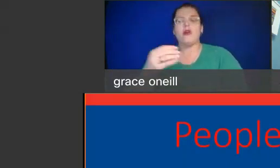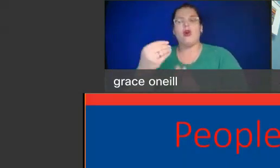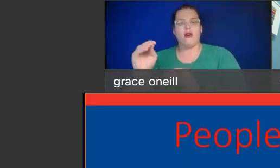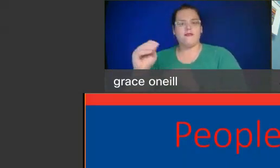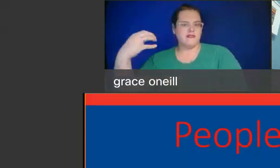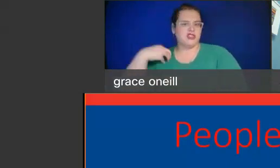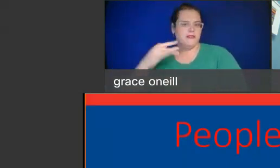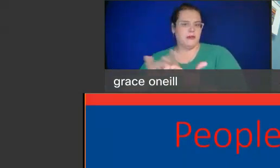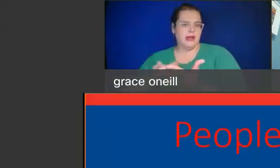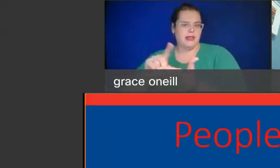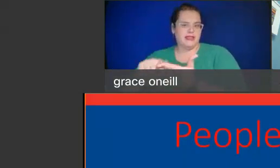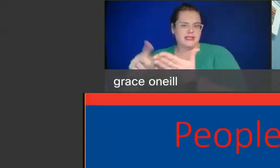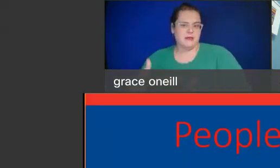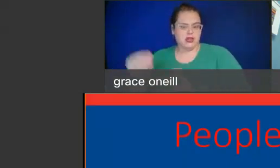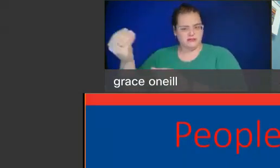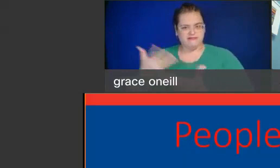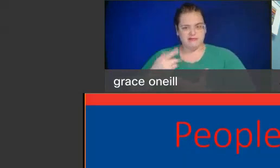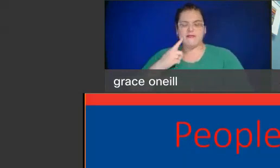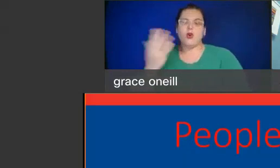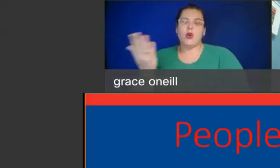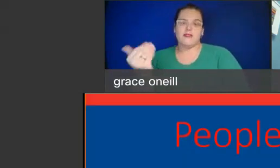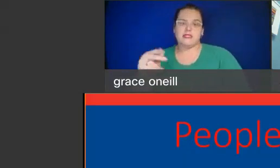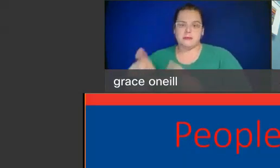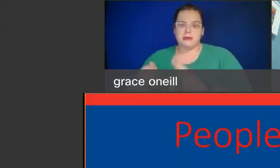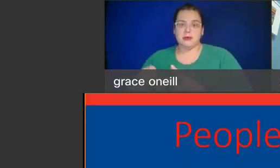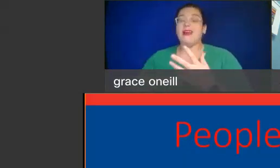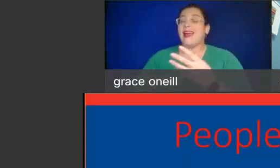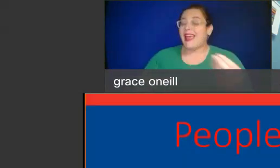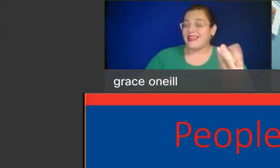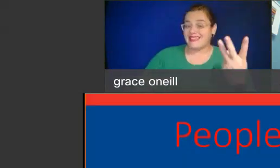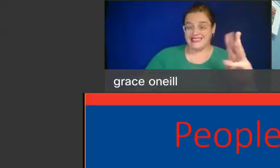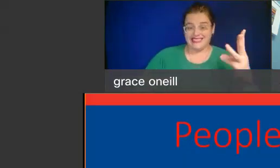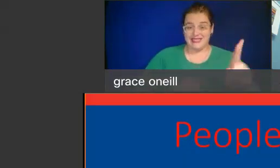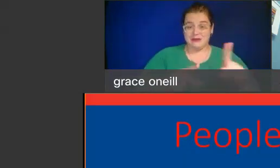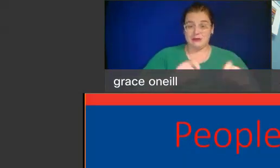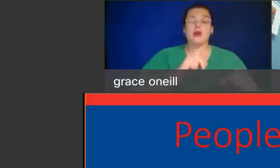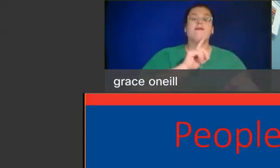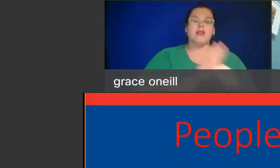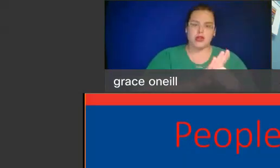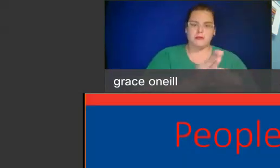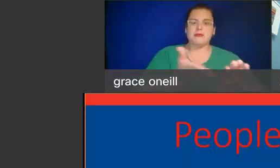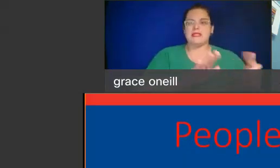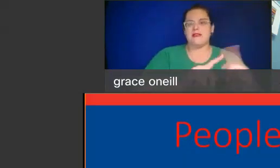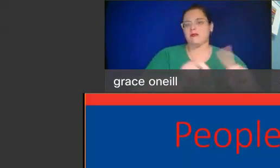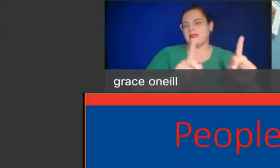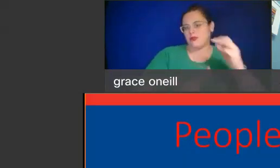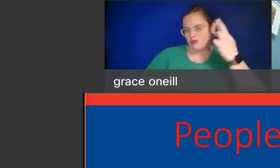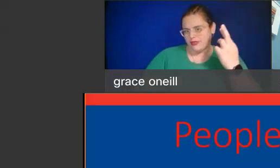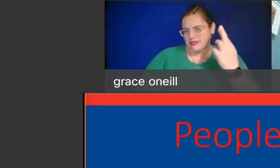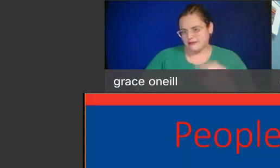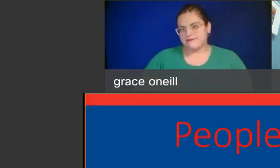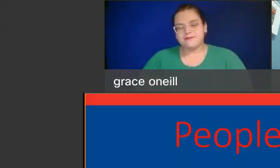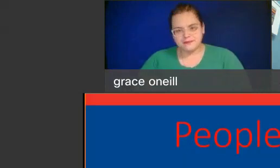and 16 have been confirmed as not COVID deaths. And so to date, we have